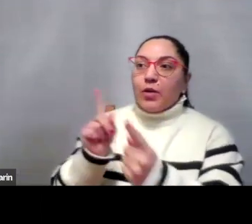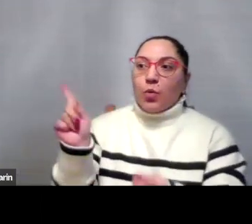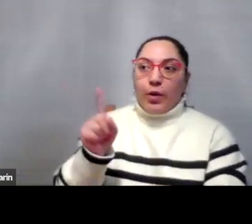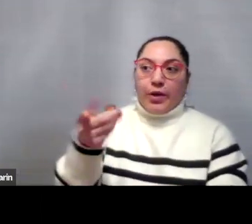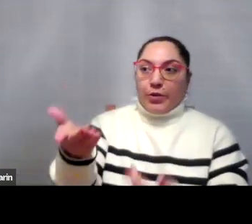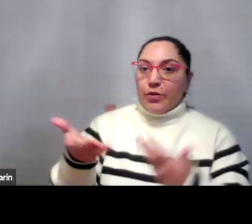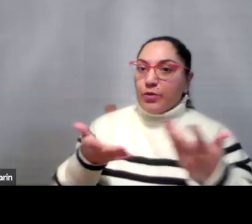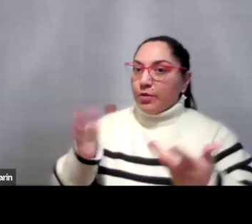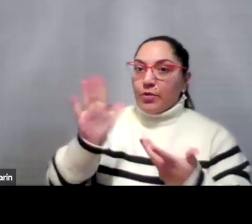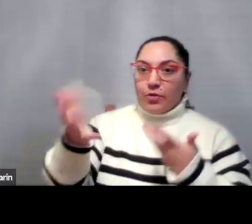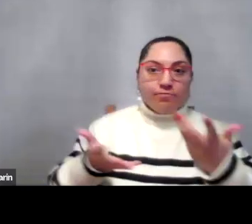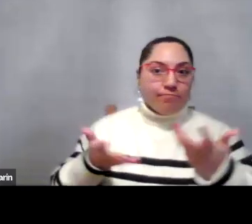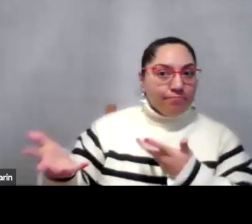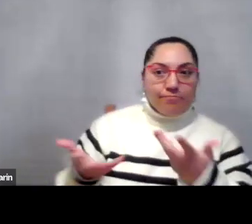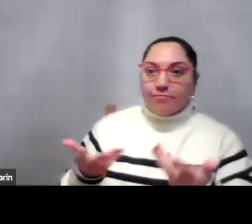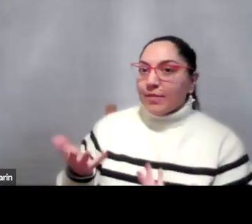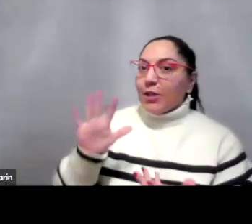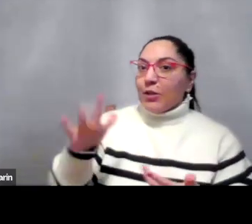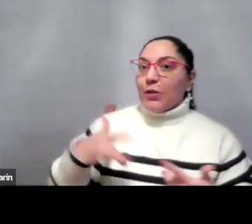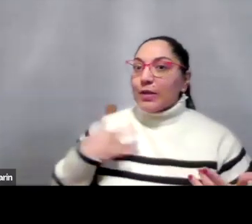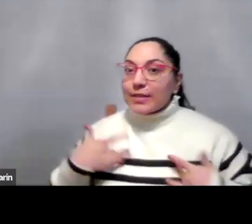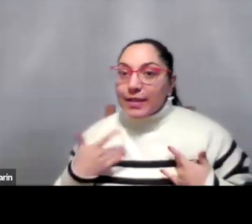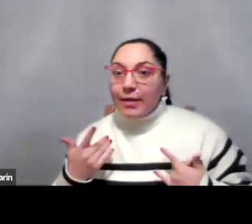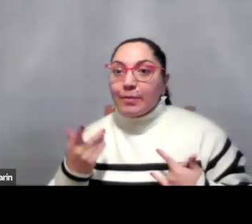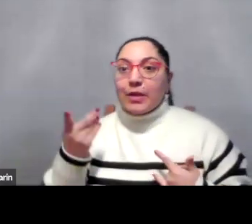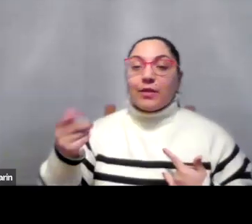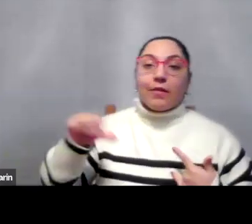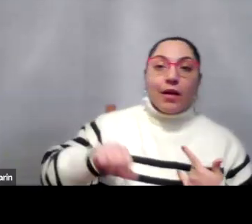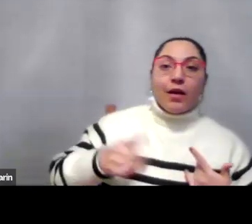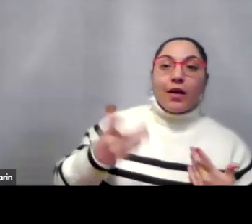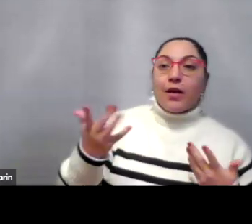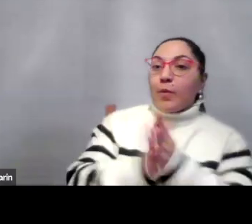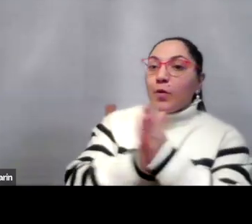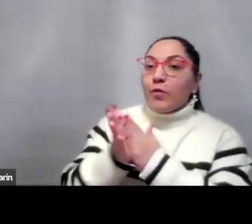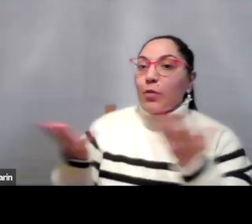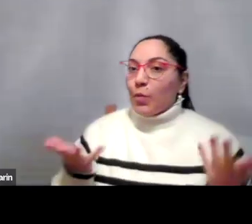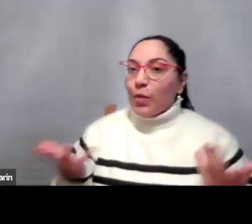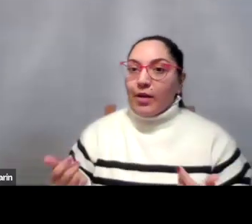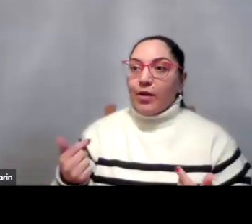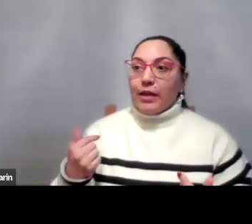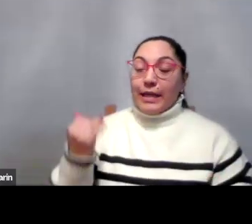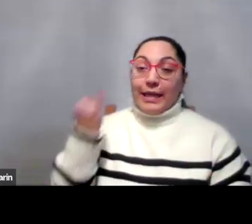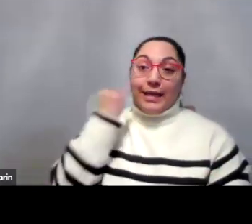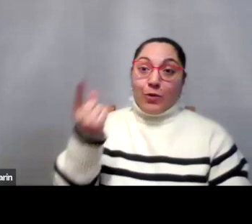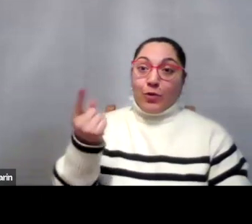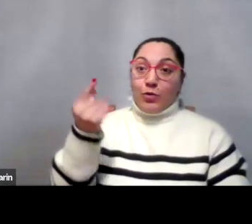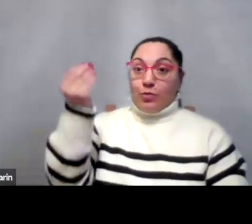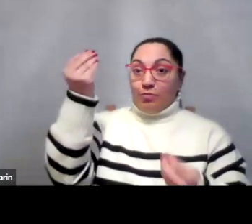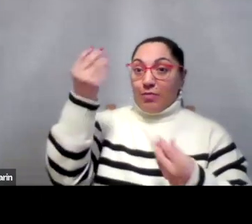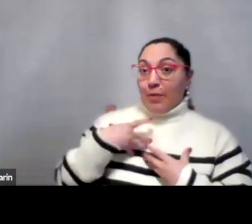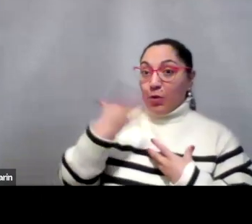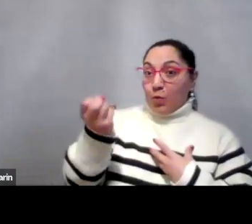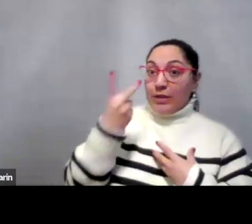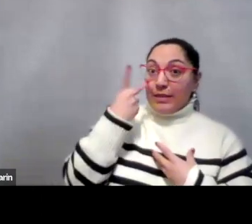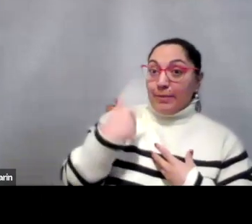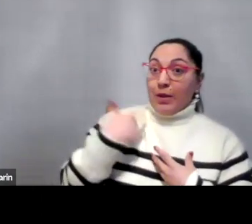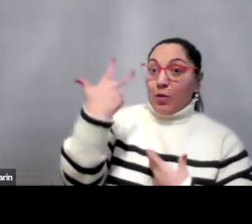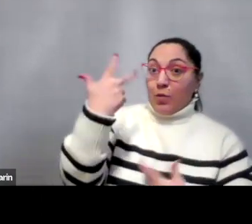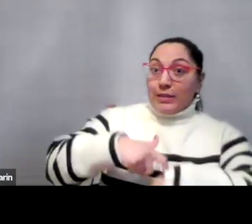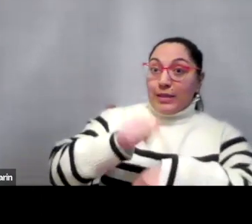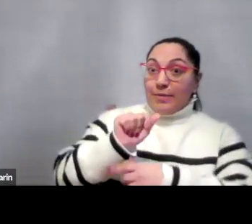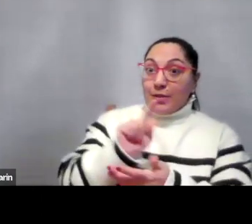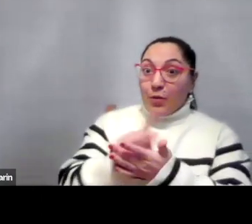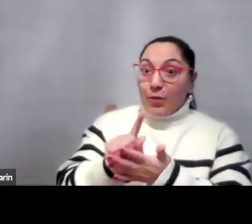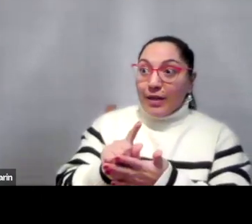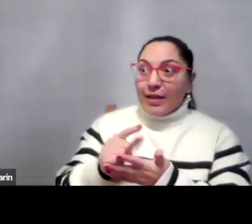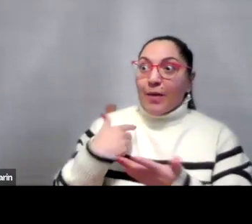of your engagement and excitement about the job search. So if you tell me you want to see me 3 times a week, I might ask